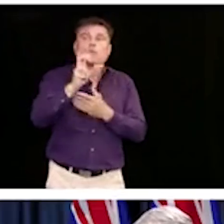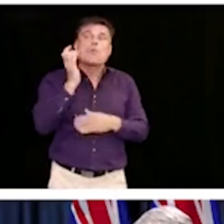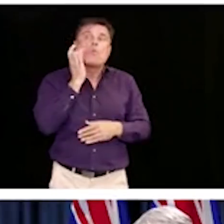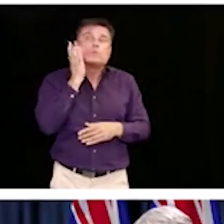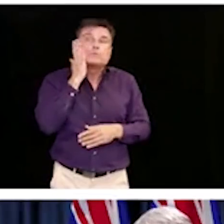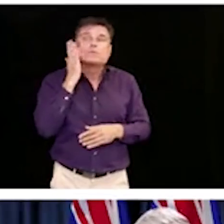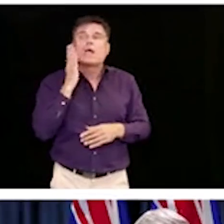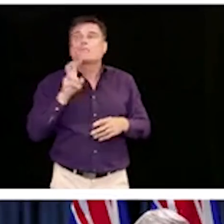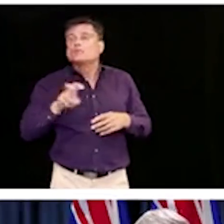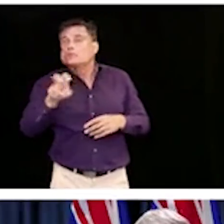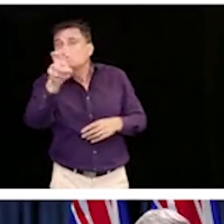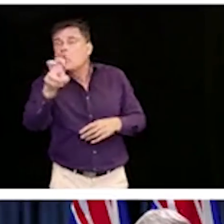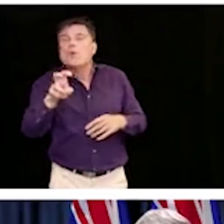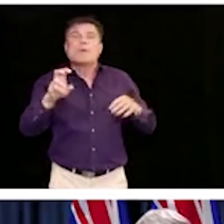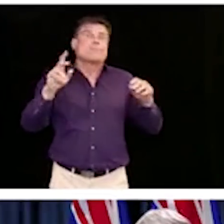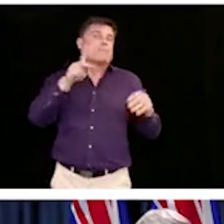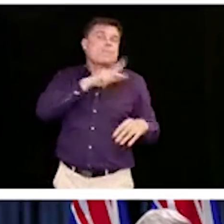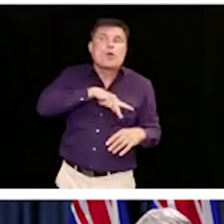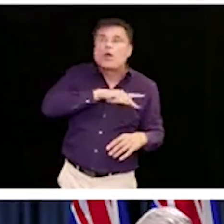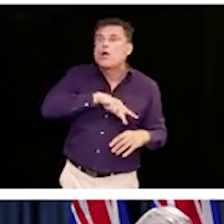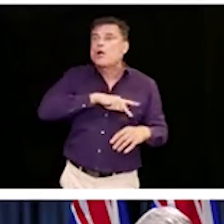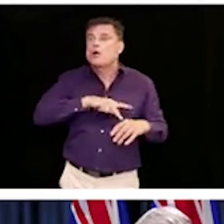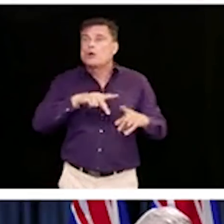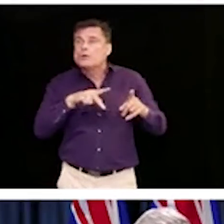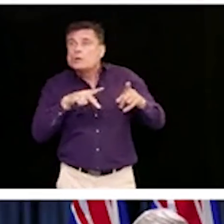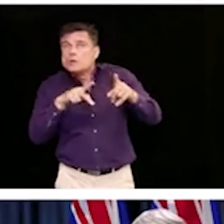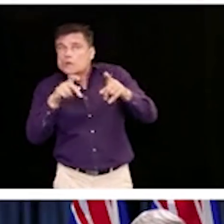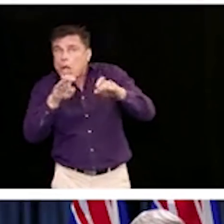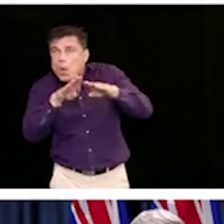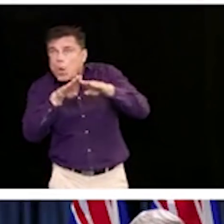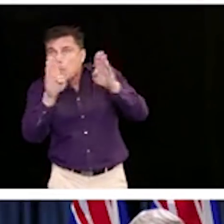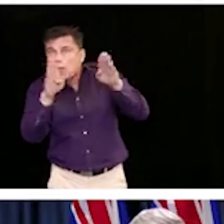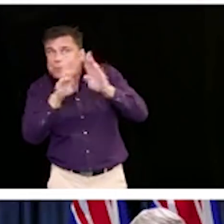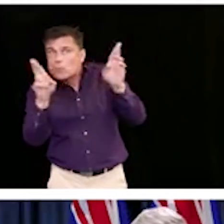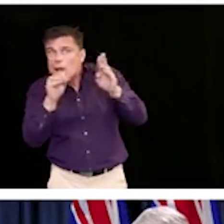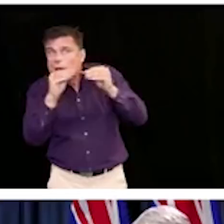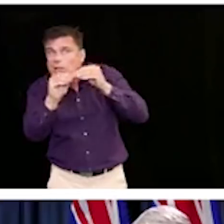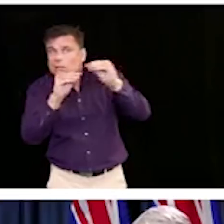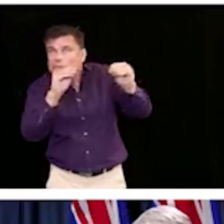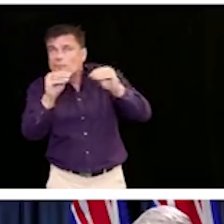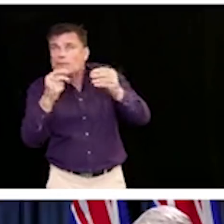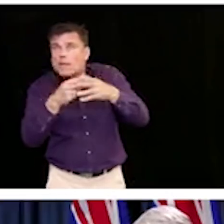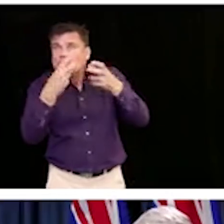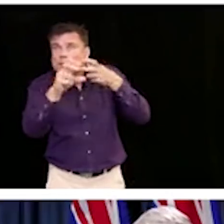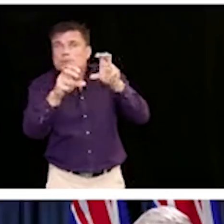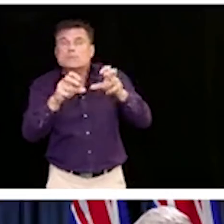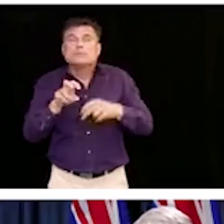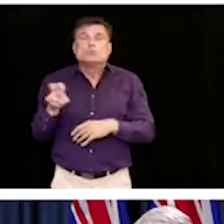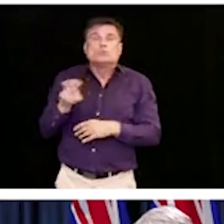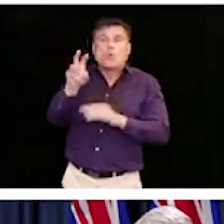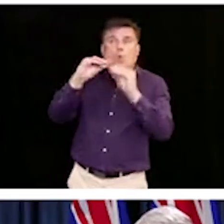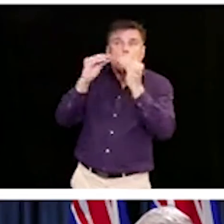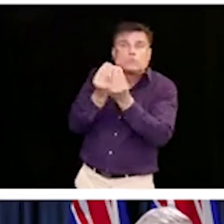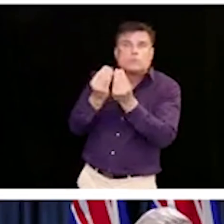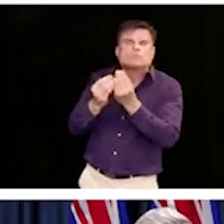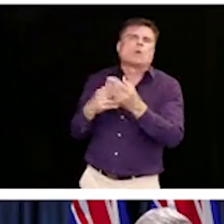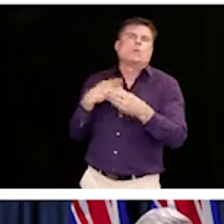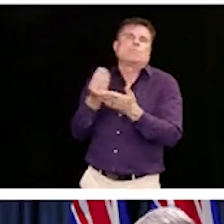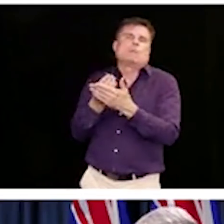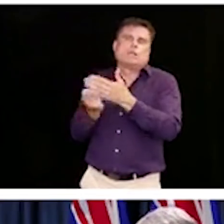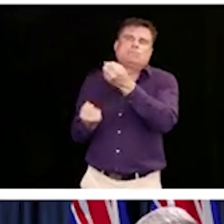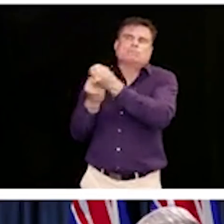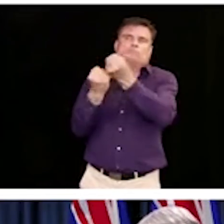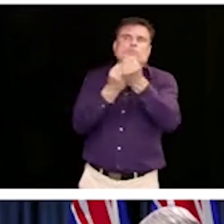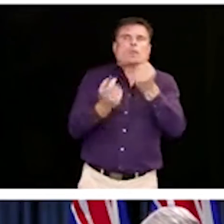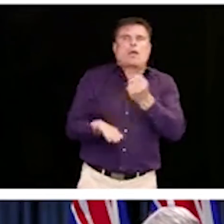including support for parks operators to be able to safely reopen, and tourism organizations to support the recovery